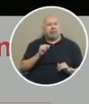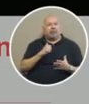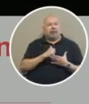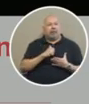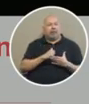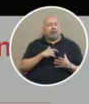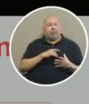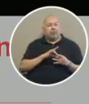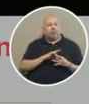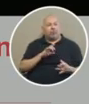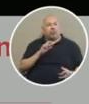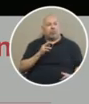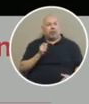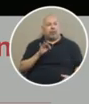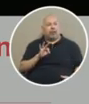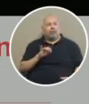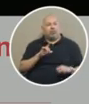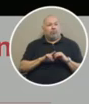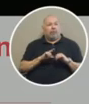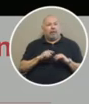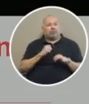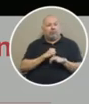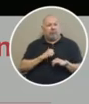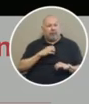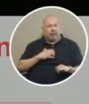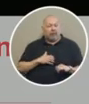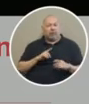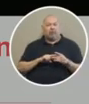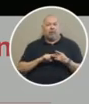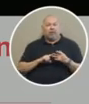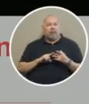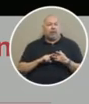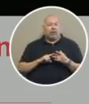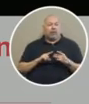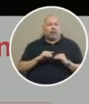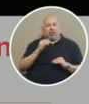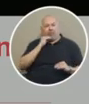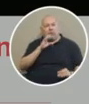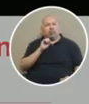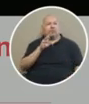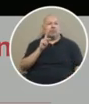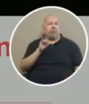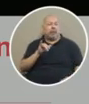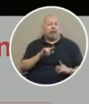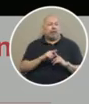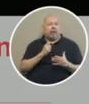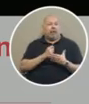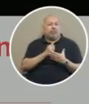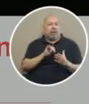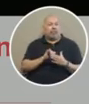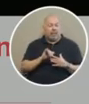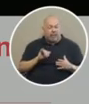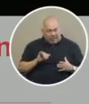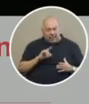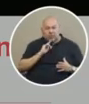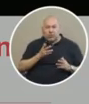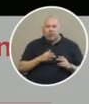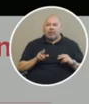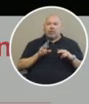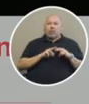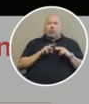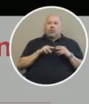assistance and relief to El Pasoans fighting hunger in terms of the strain on the existing food supply. As Carrie mentioned, this has